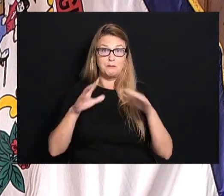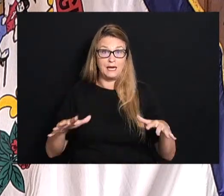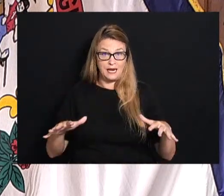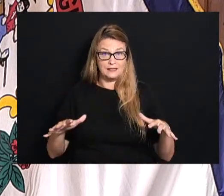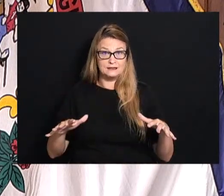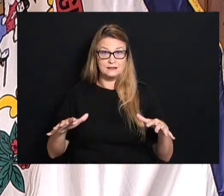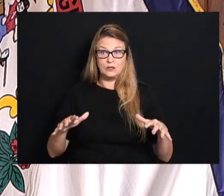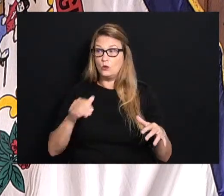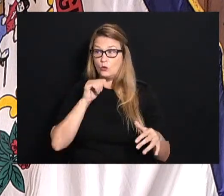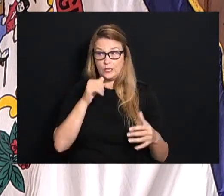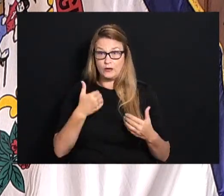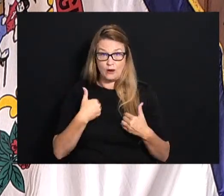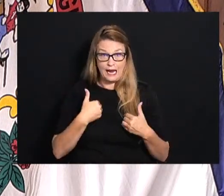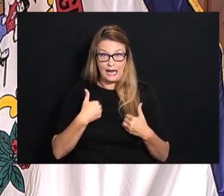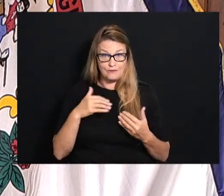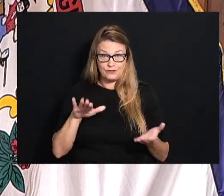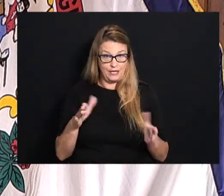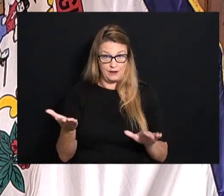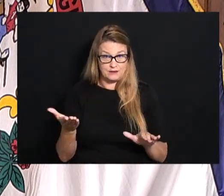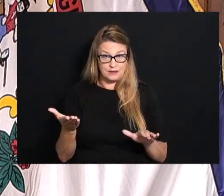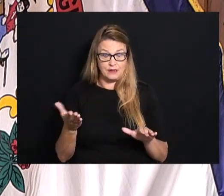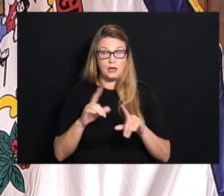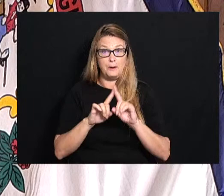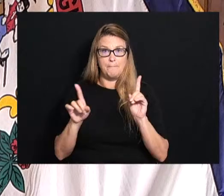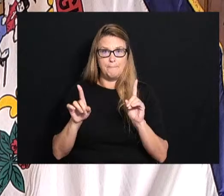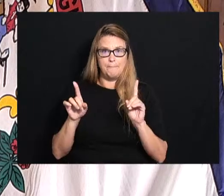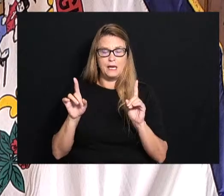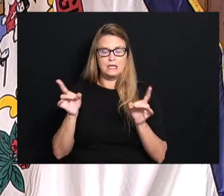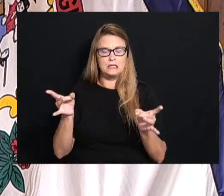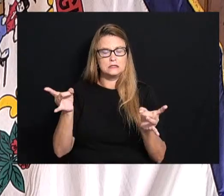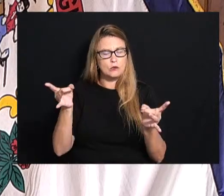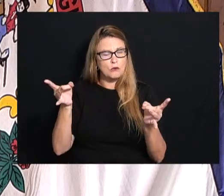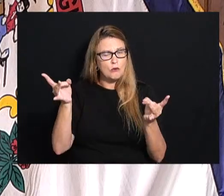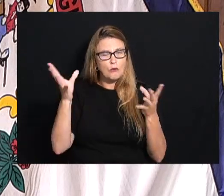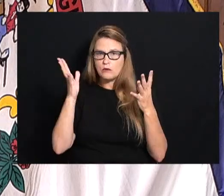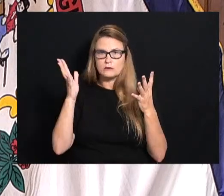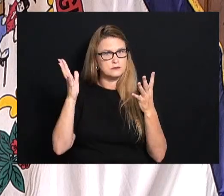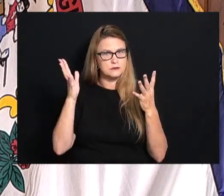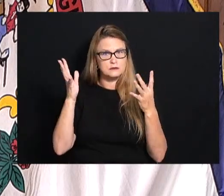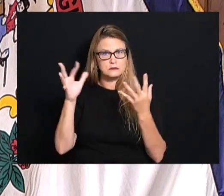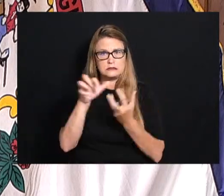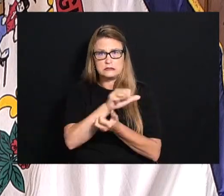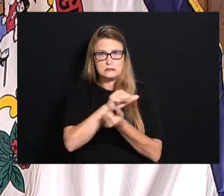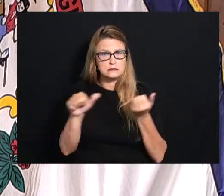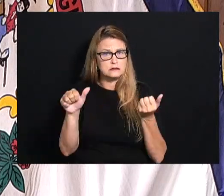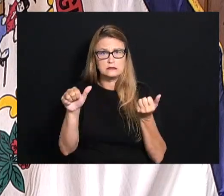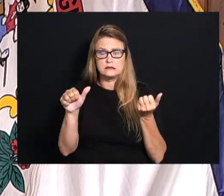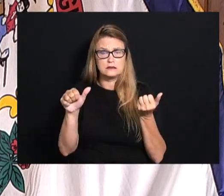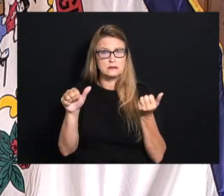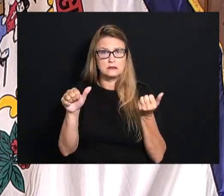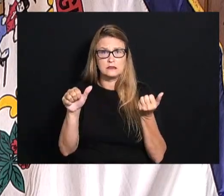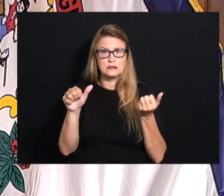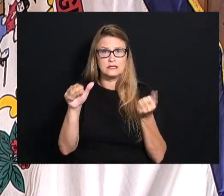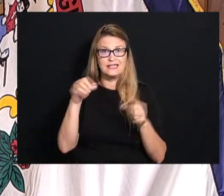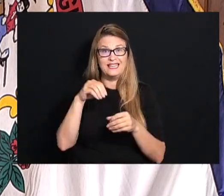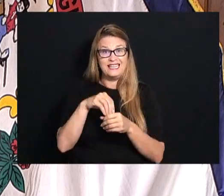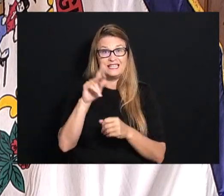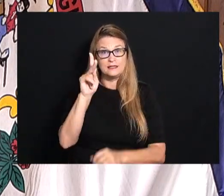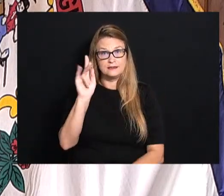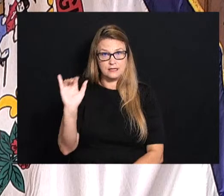of life. But still, it is devastation beyond belief. In